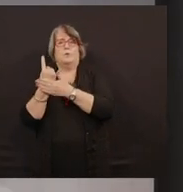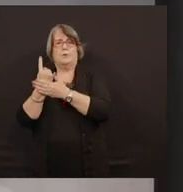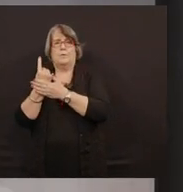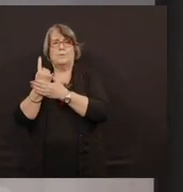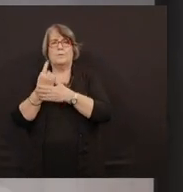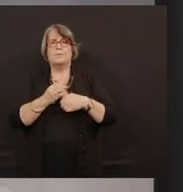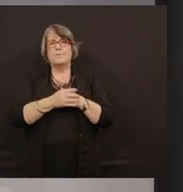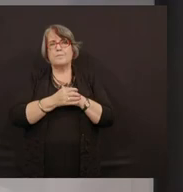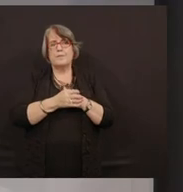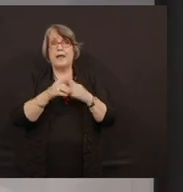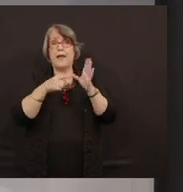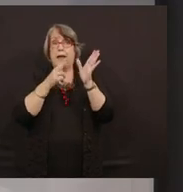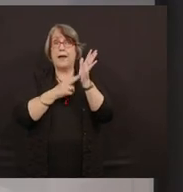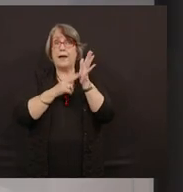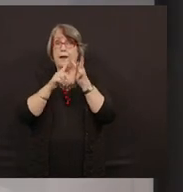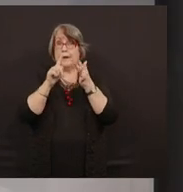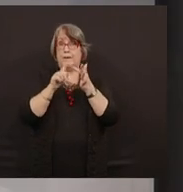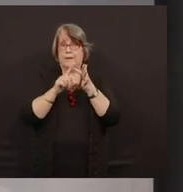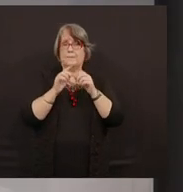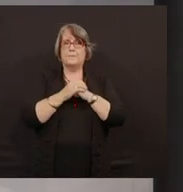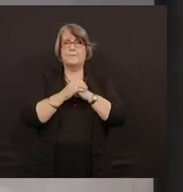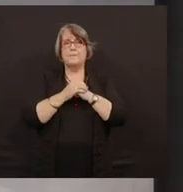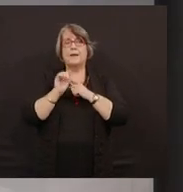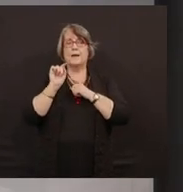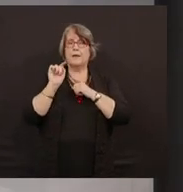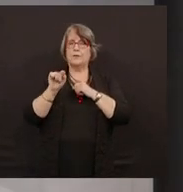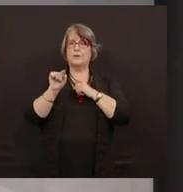got Annie